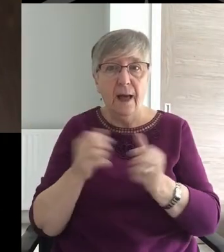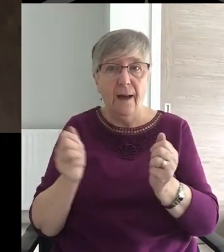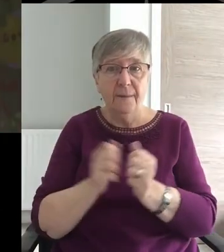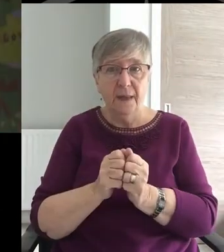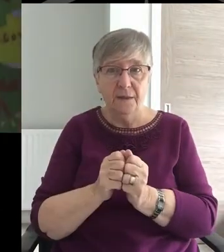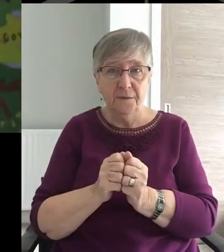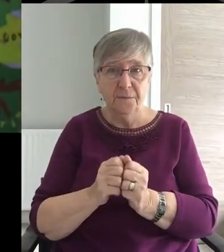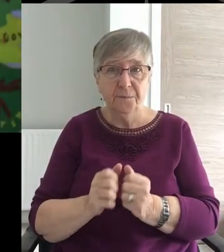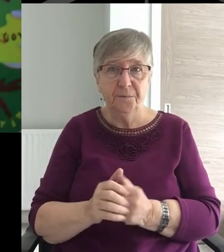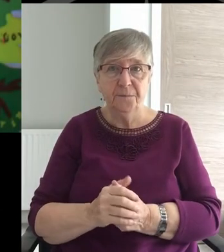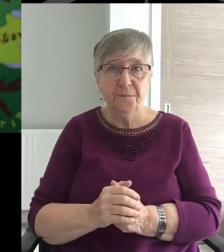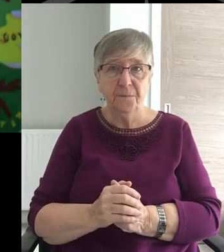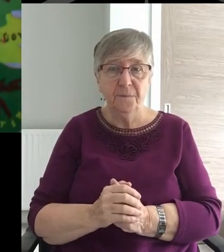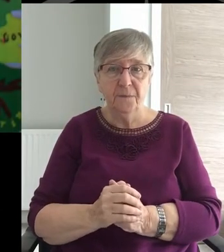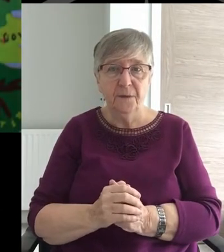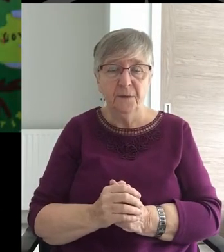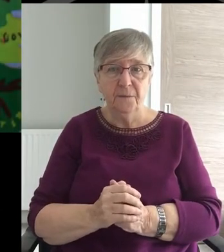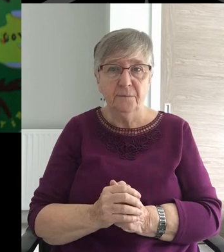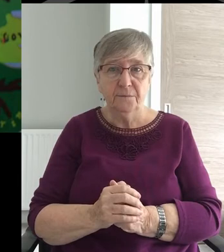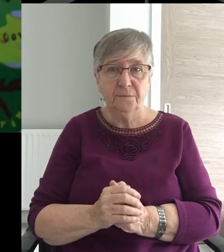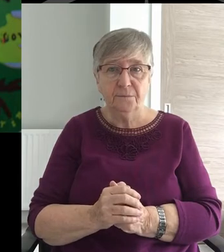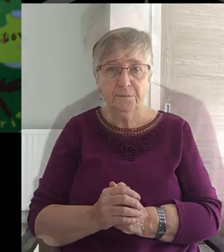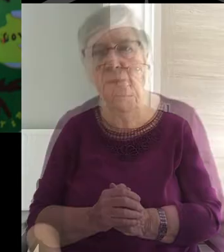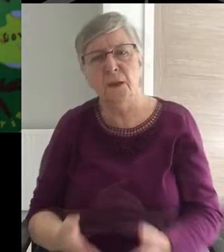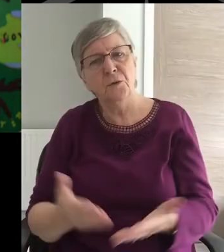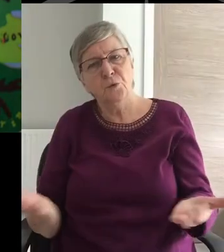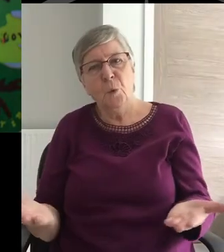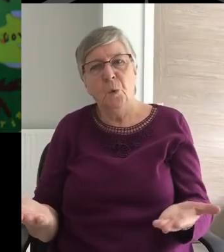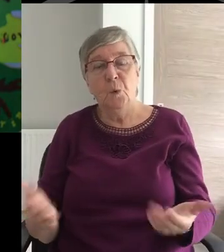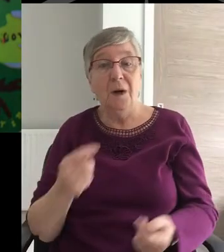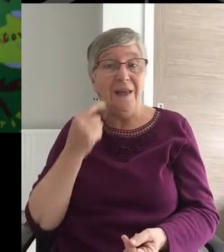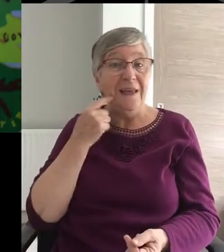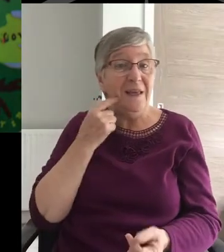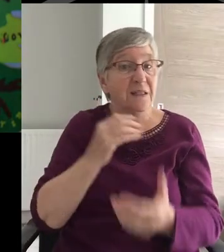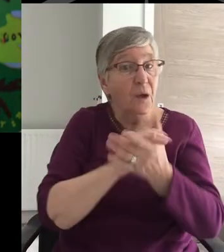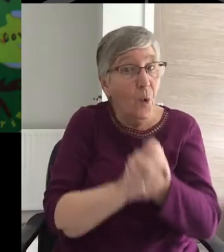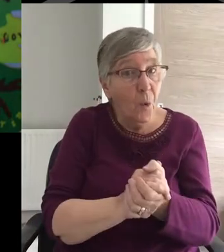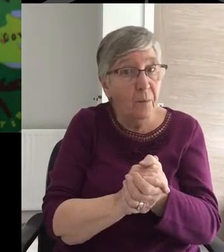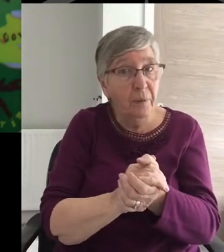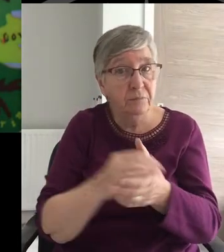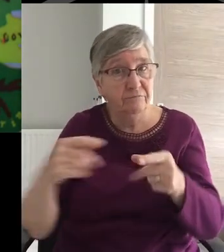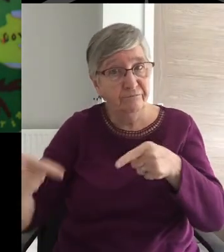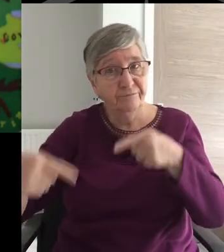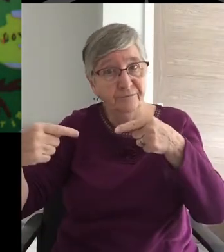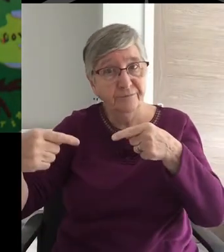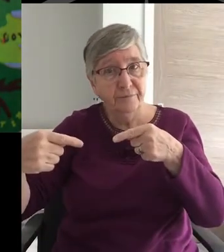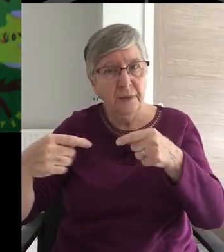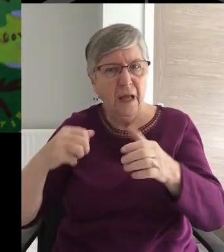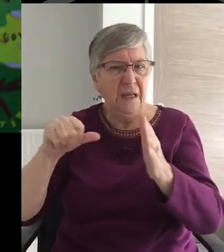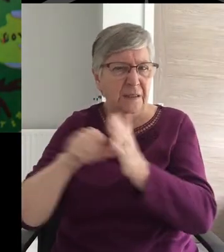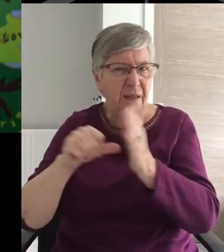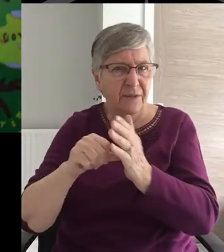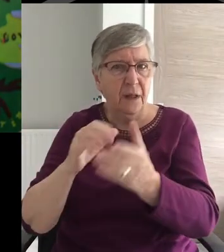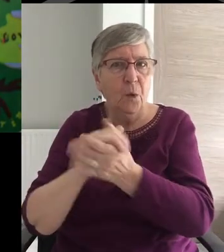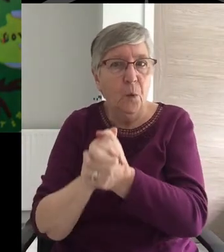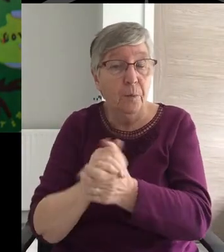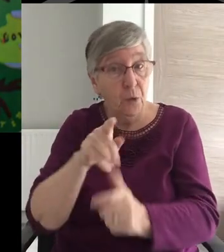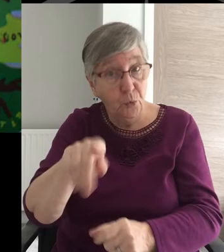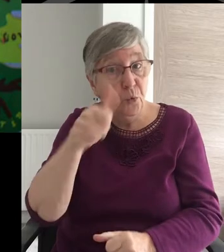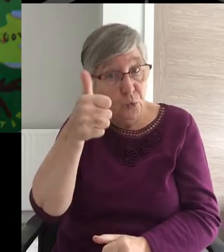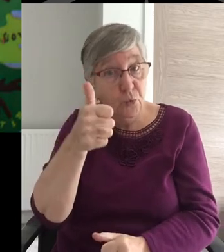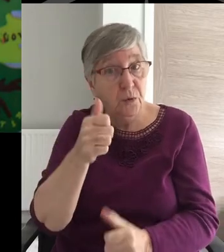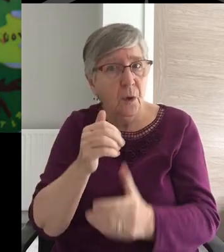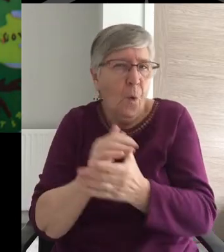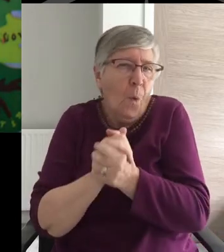Amen. So, in easy hope versus hard hope, I wonder if you're good at hoping. Some things